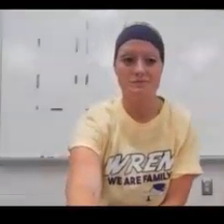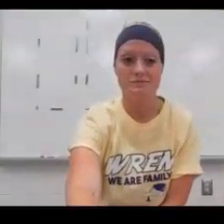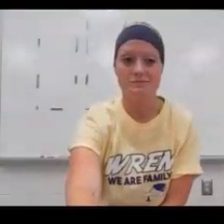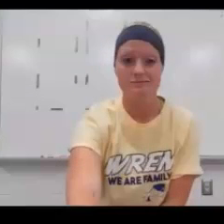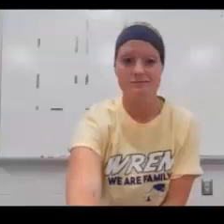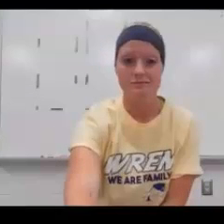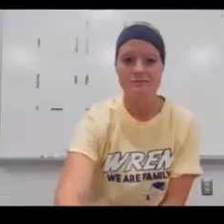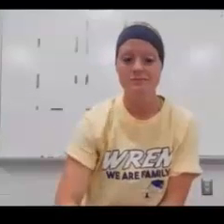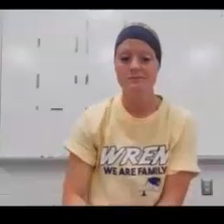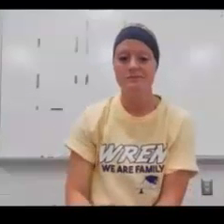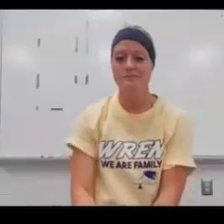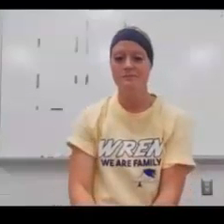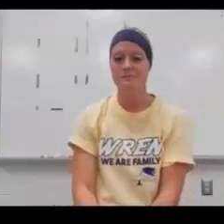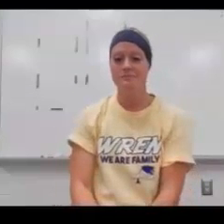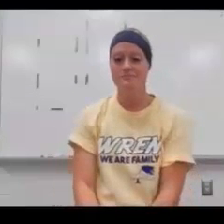tired.